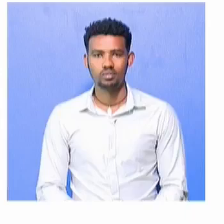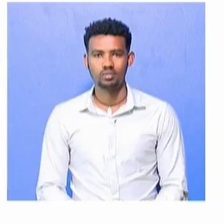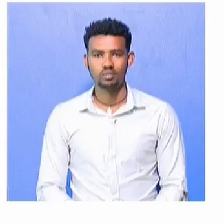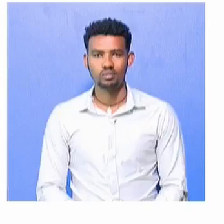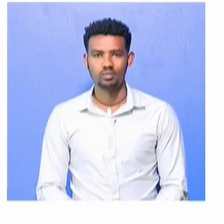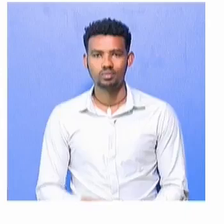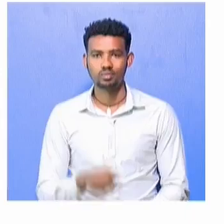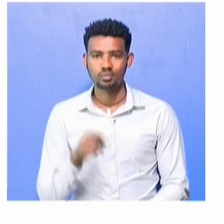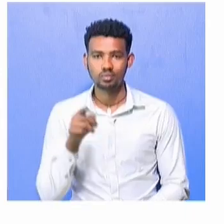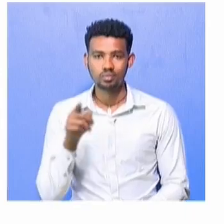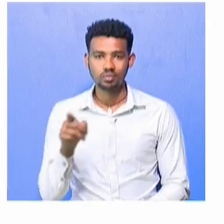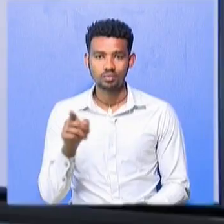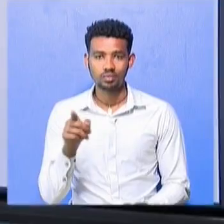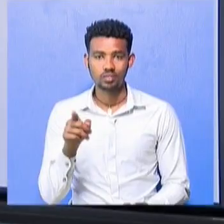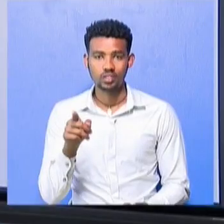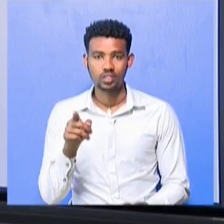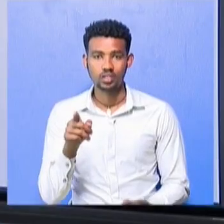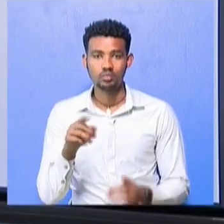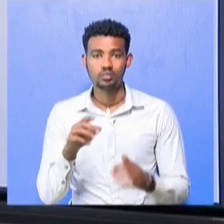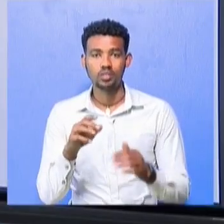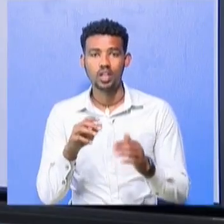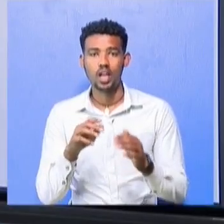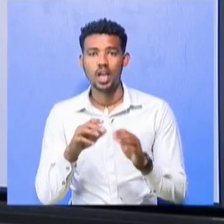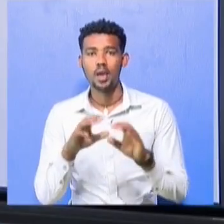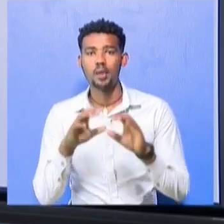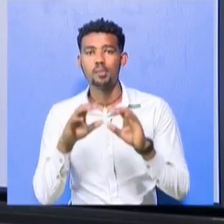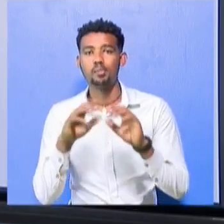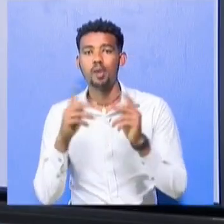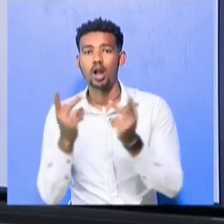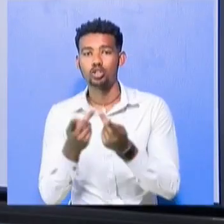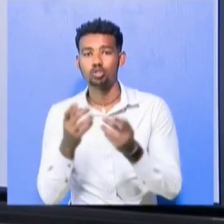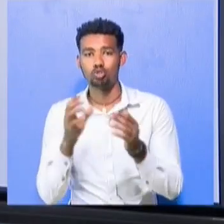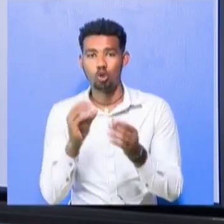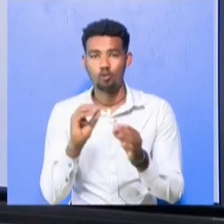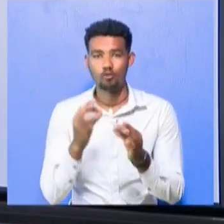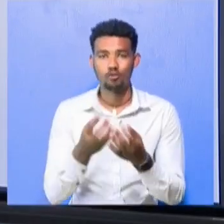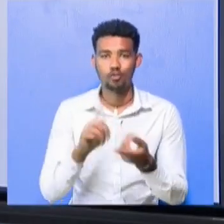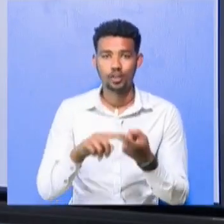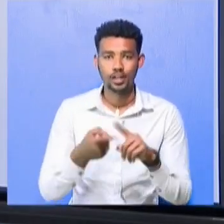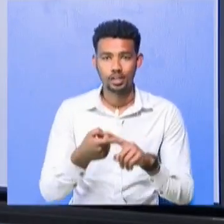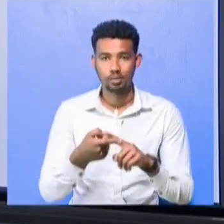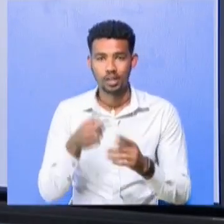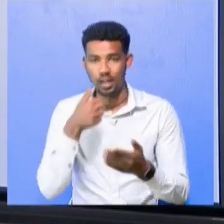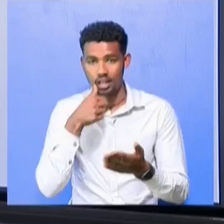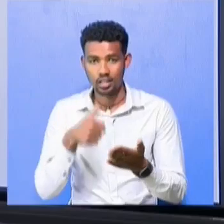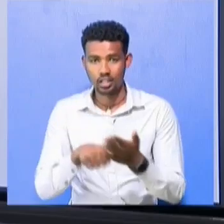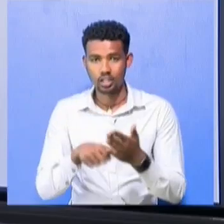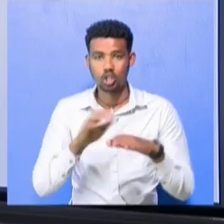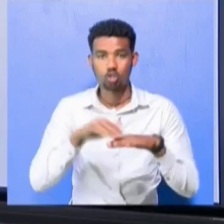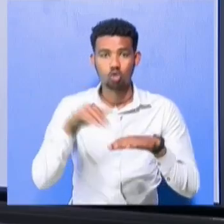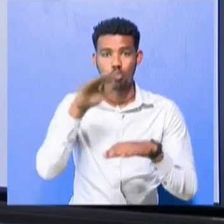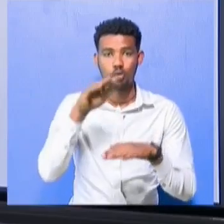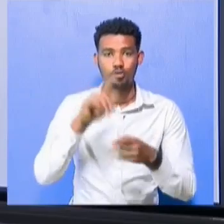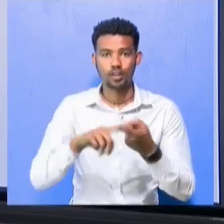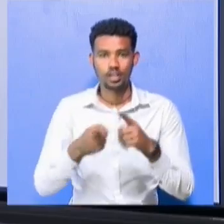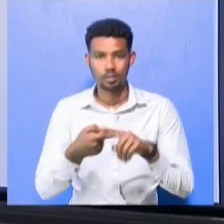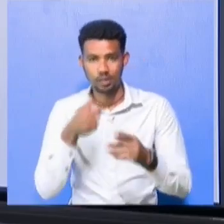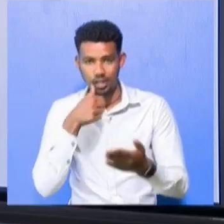It should be a part of a friendly letter that has to be written at the top of the friendly